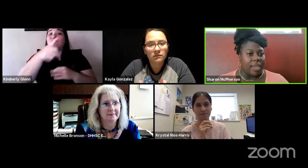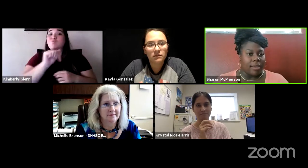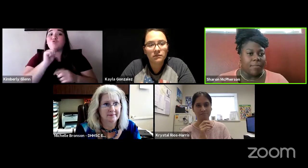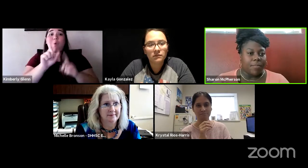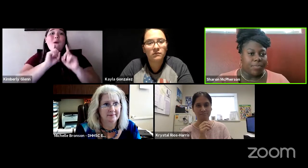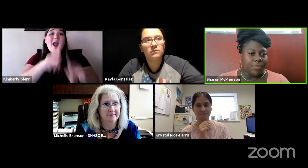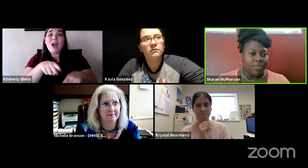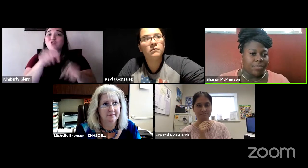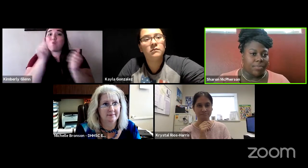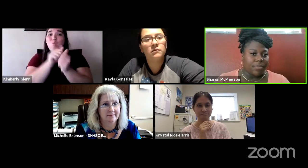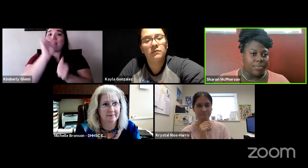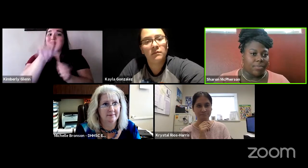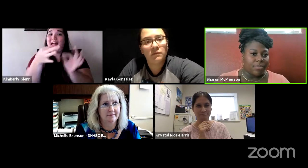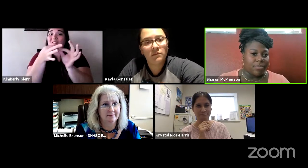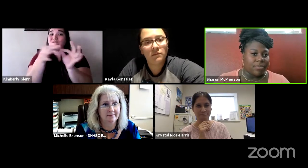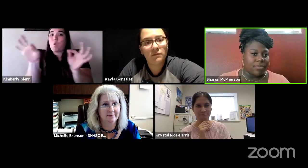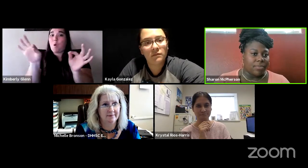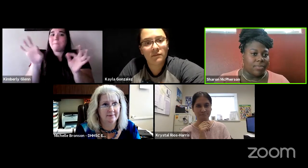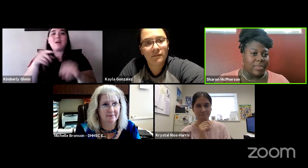kind of thing.